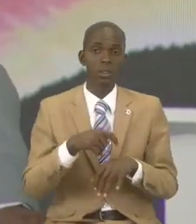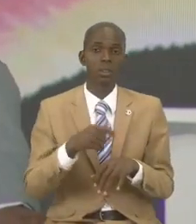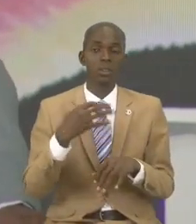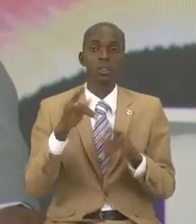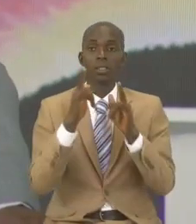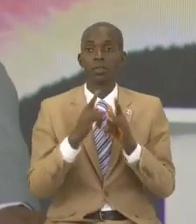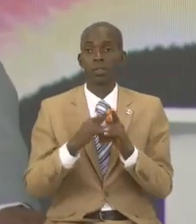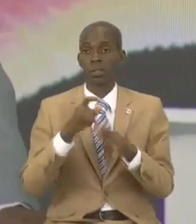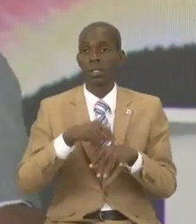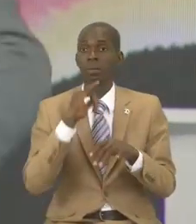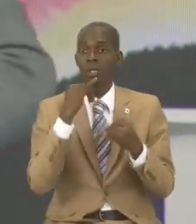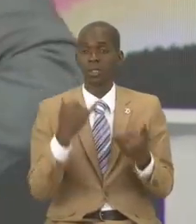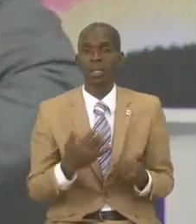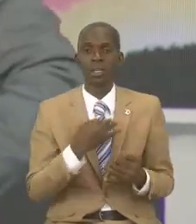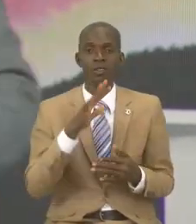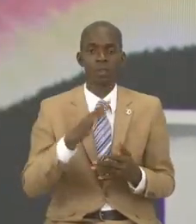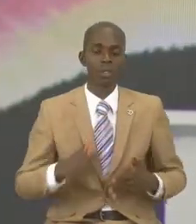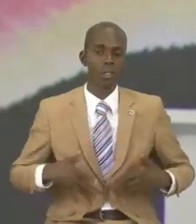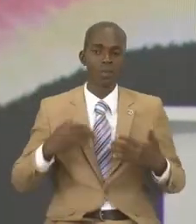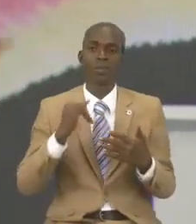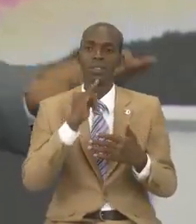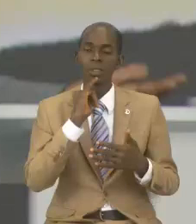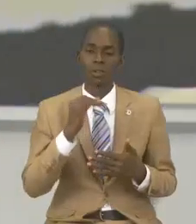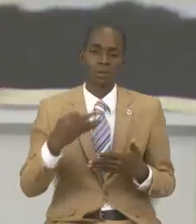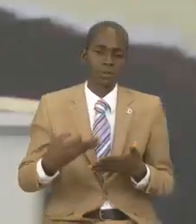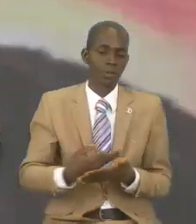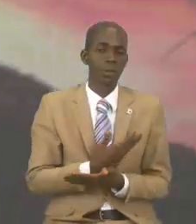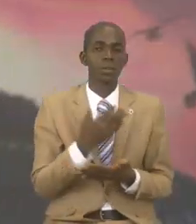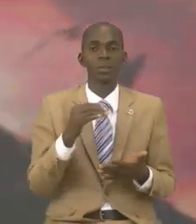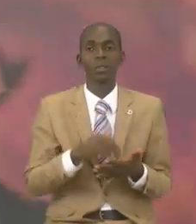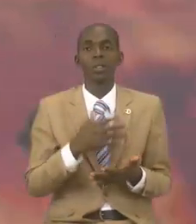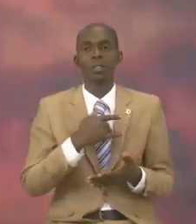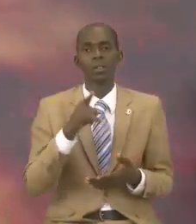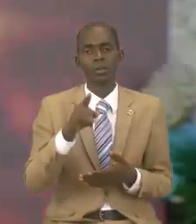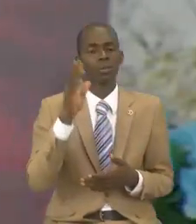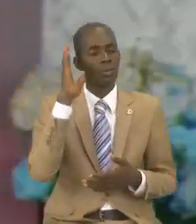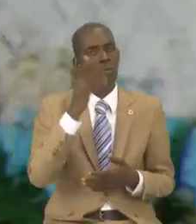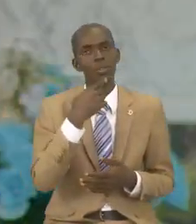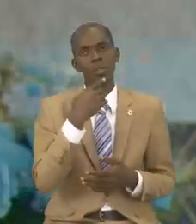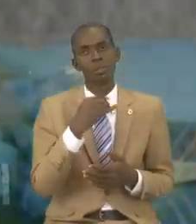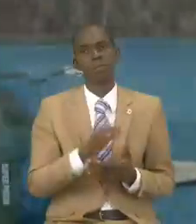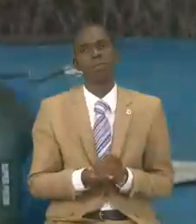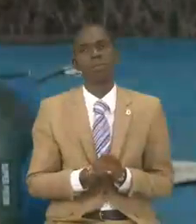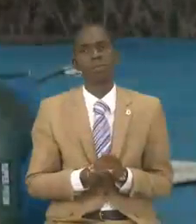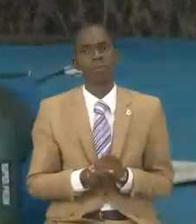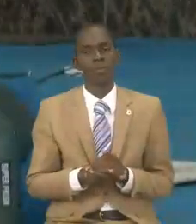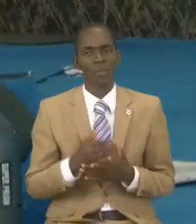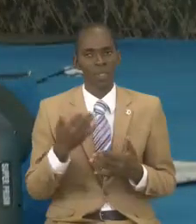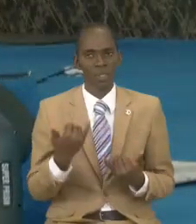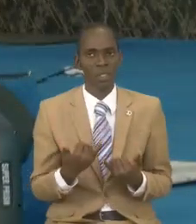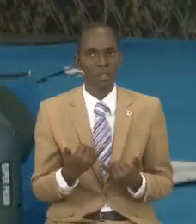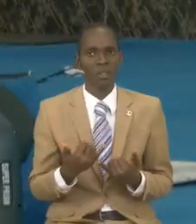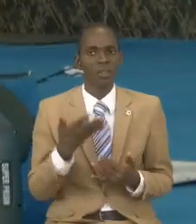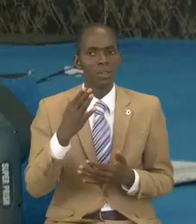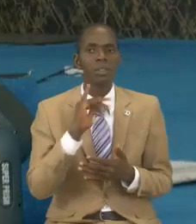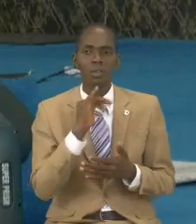life is refreshed. And then you'll say, you know, there is something I didn't know